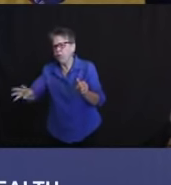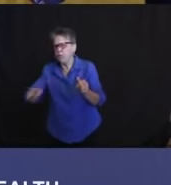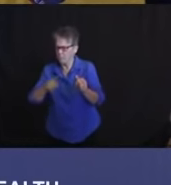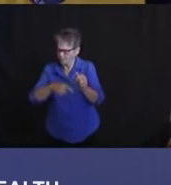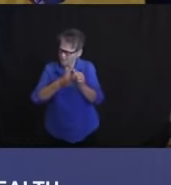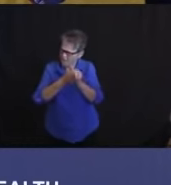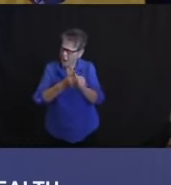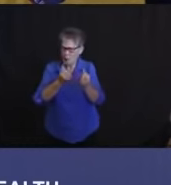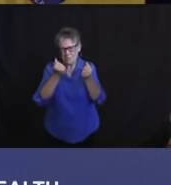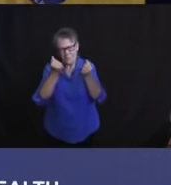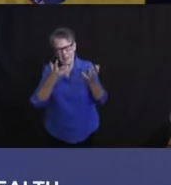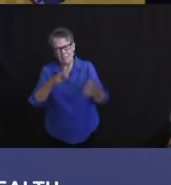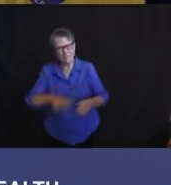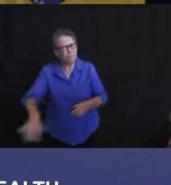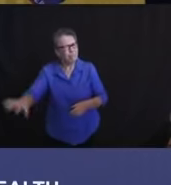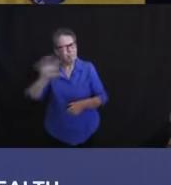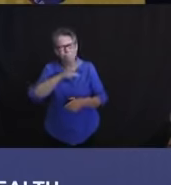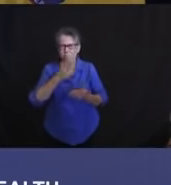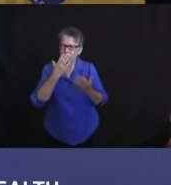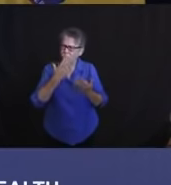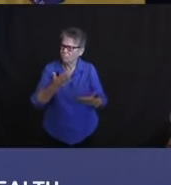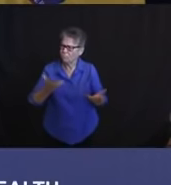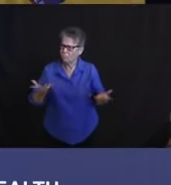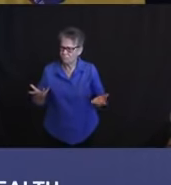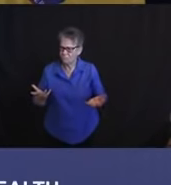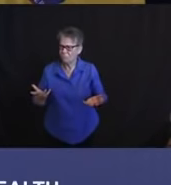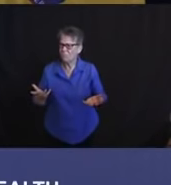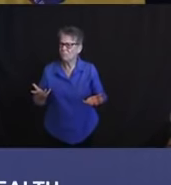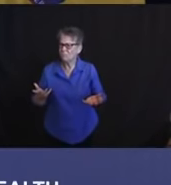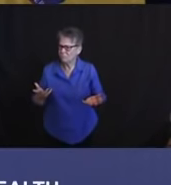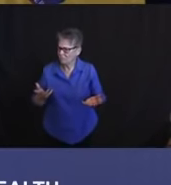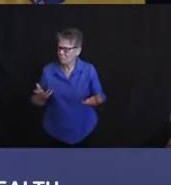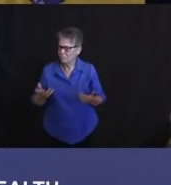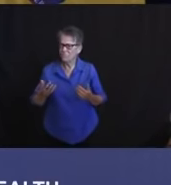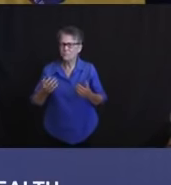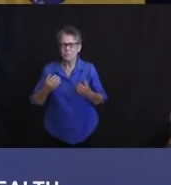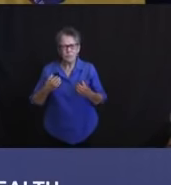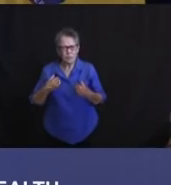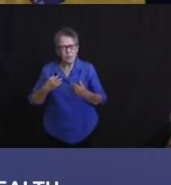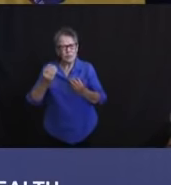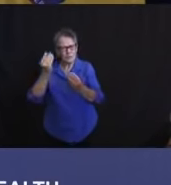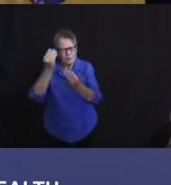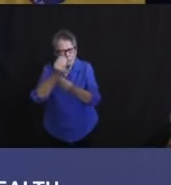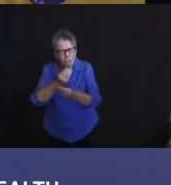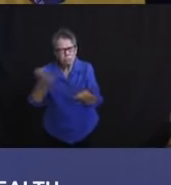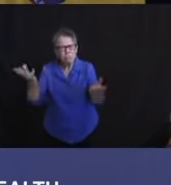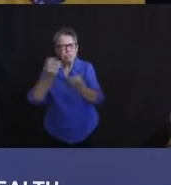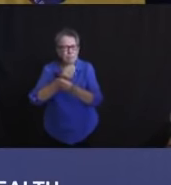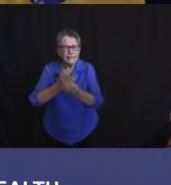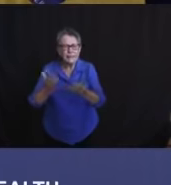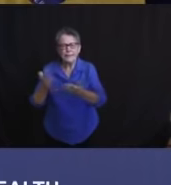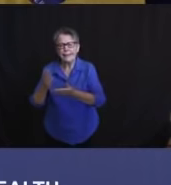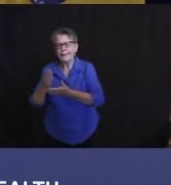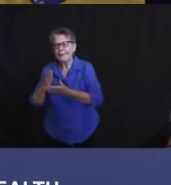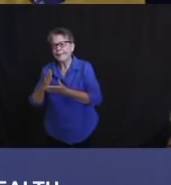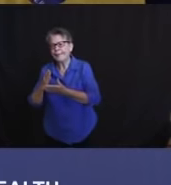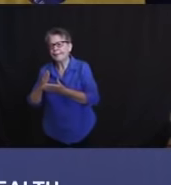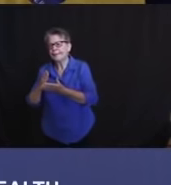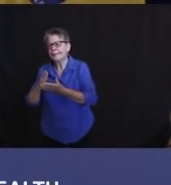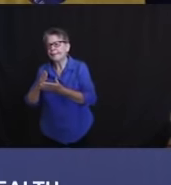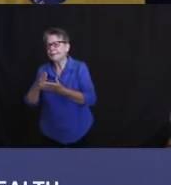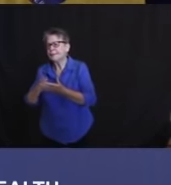with it to make sure people heard it from us, but a little of this is still catching up in terms of signage, et cetera. Listen, I want to say